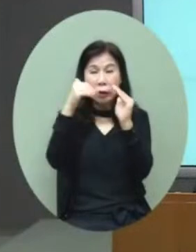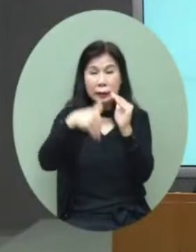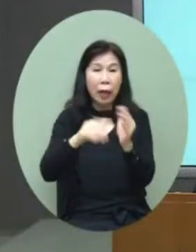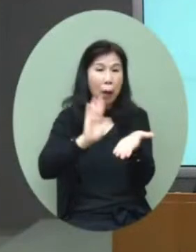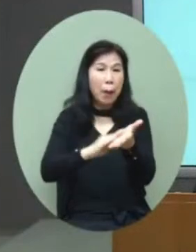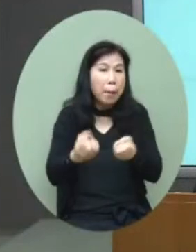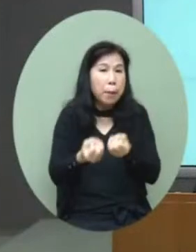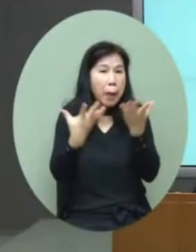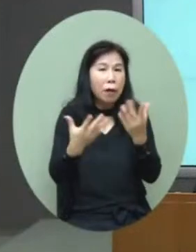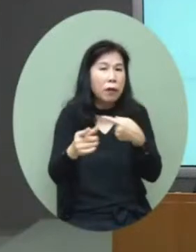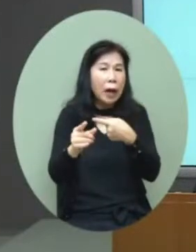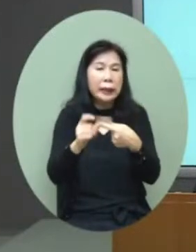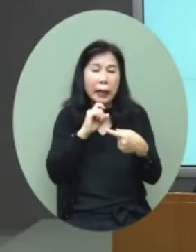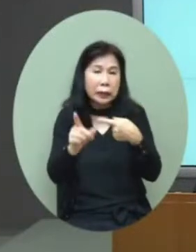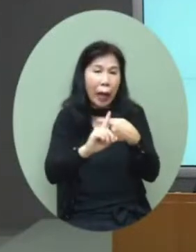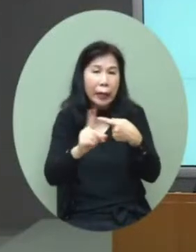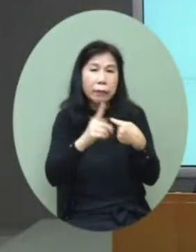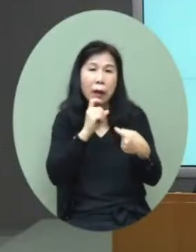In our